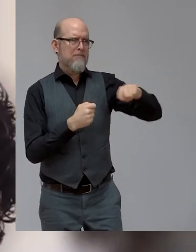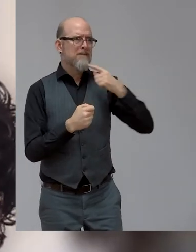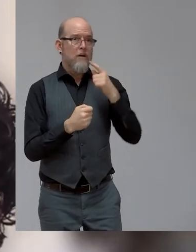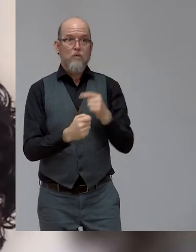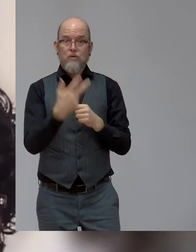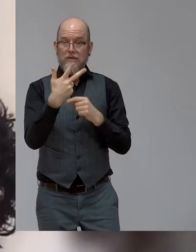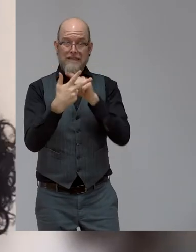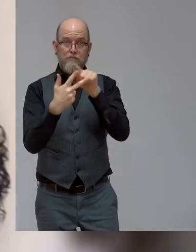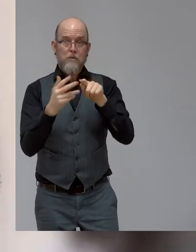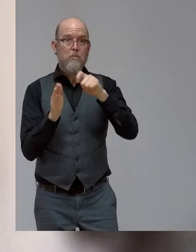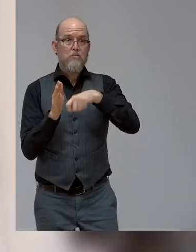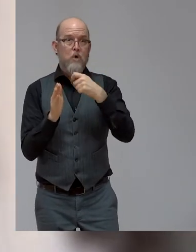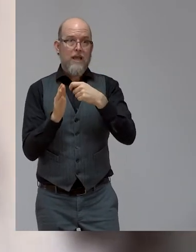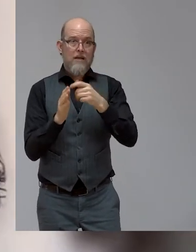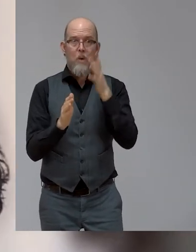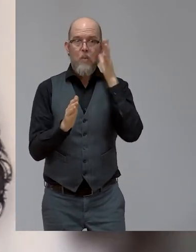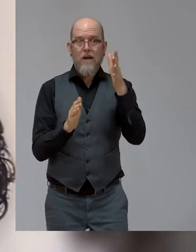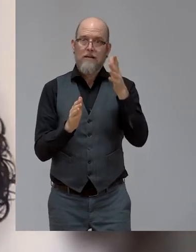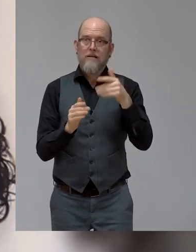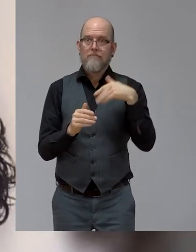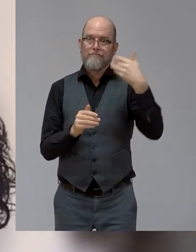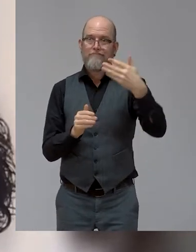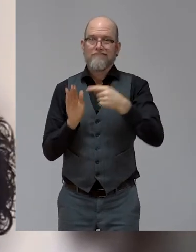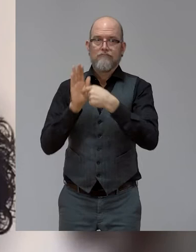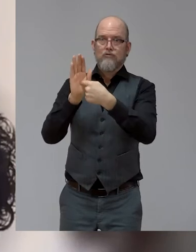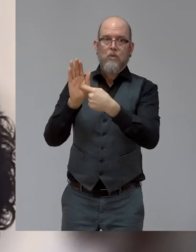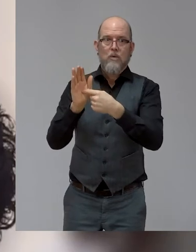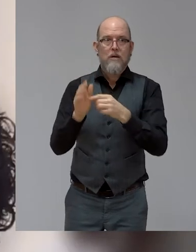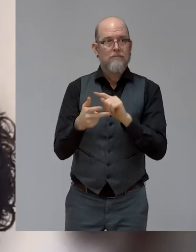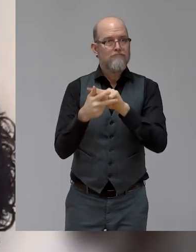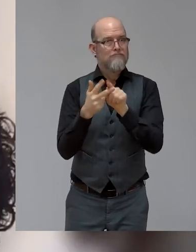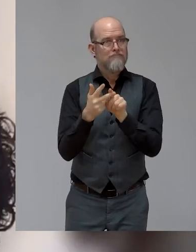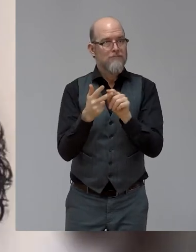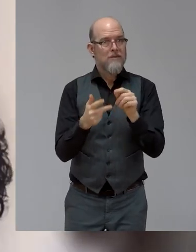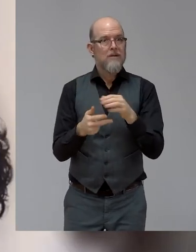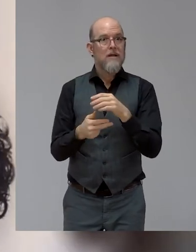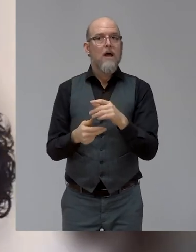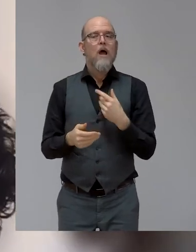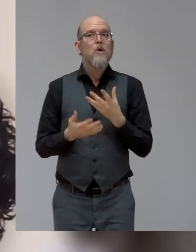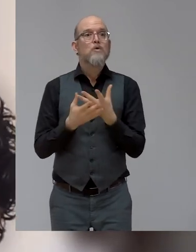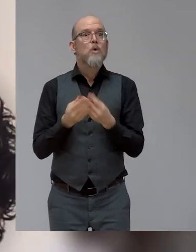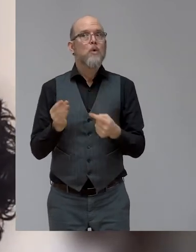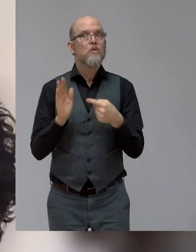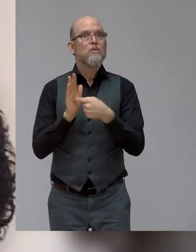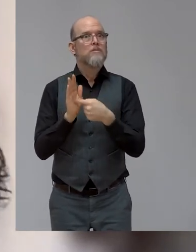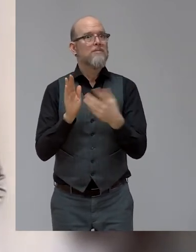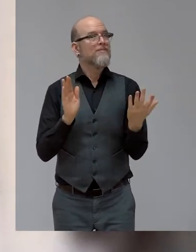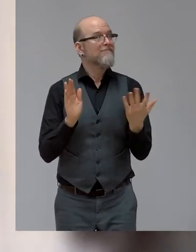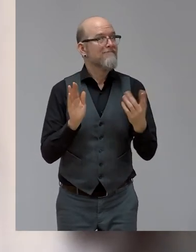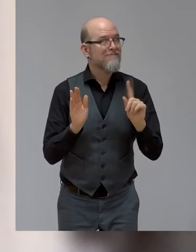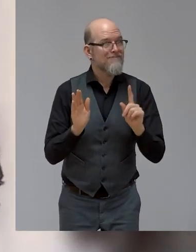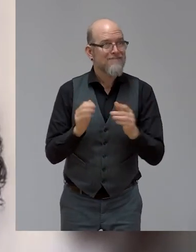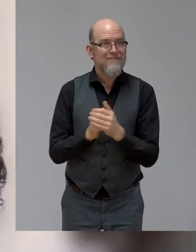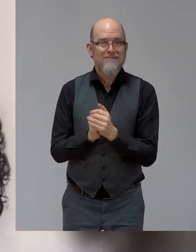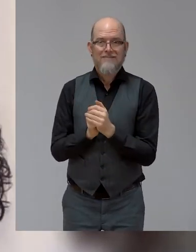year. Before I present these solutions, let me introduce you to the panel that is joining us today.